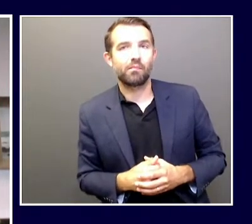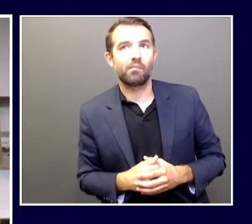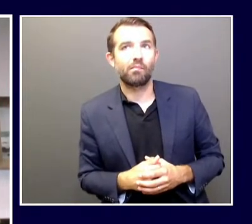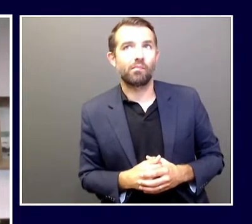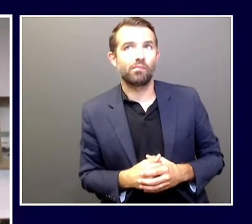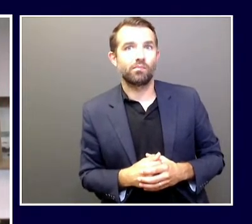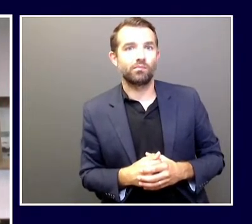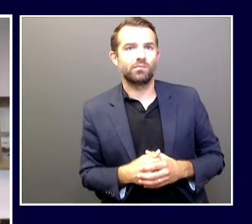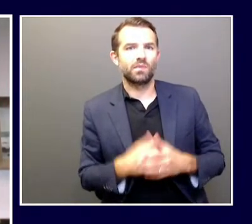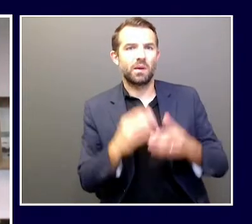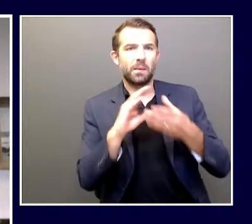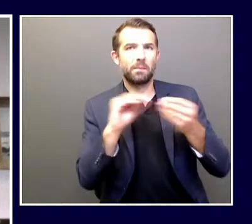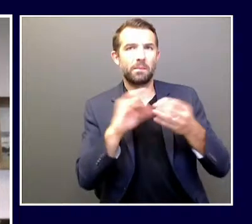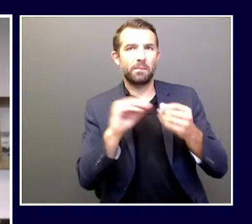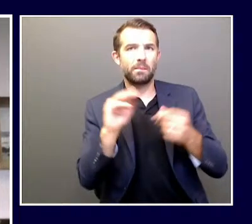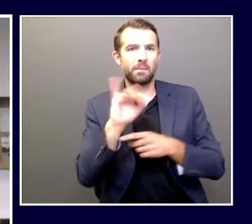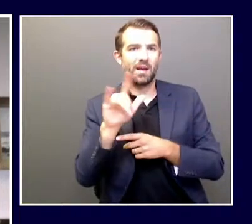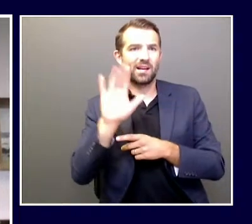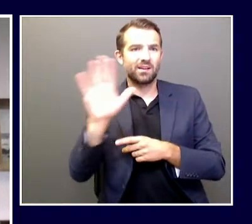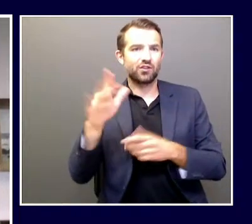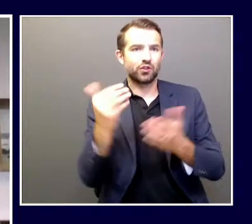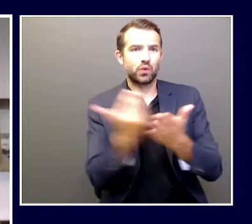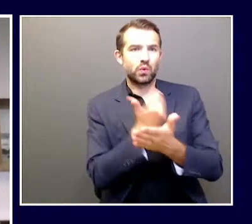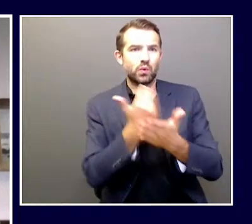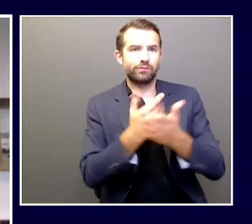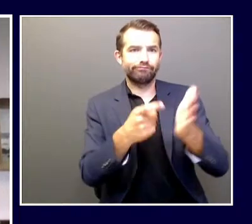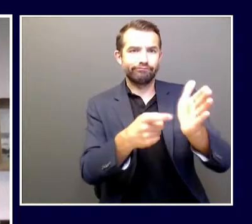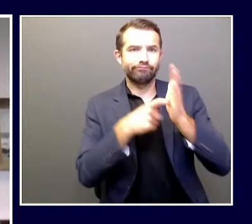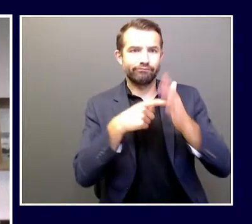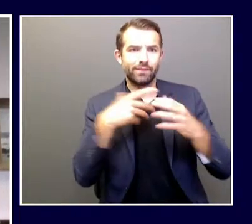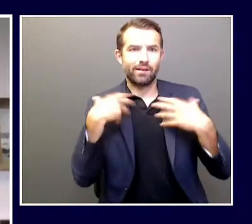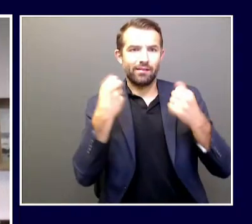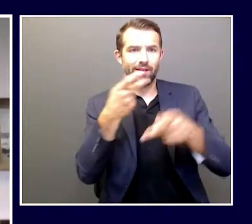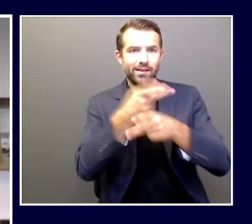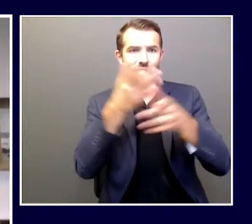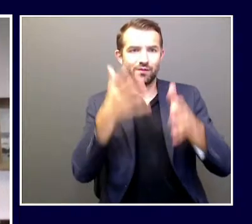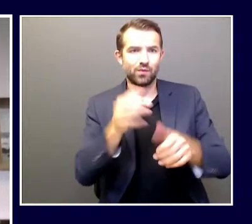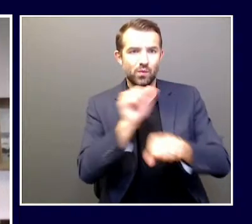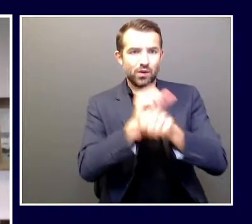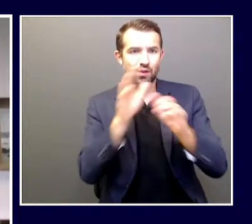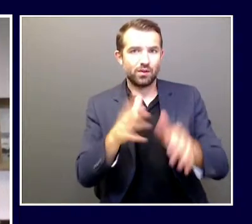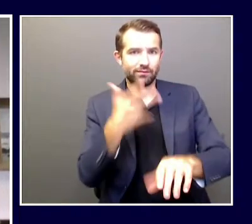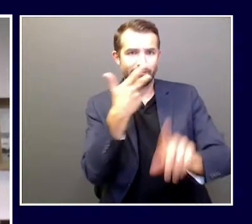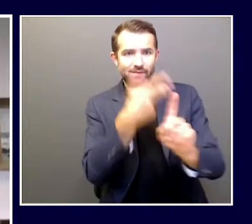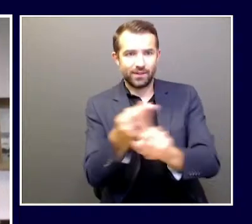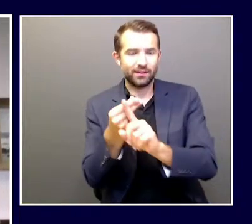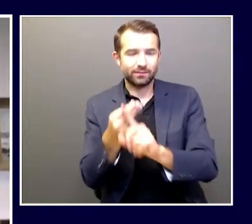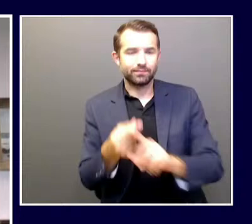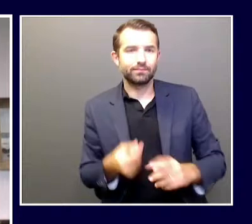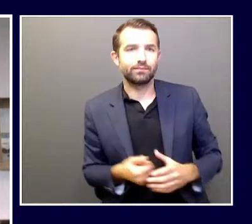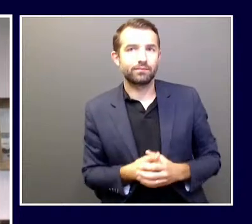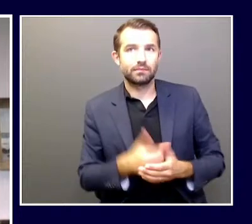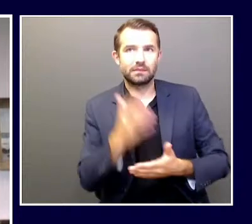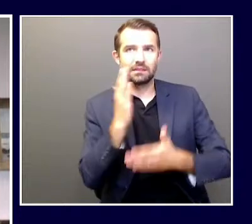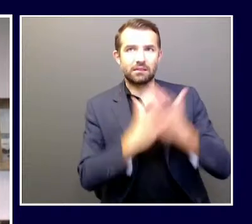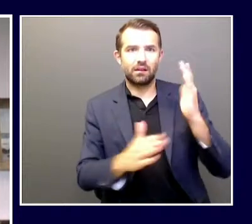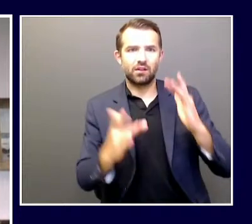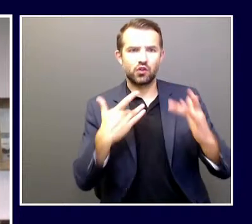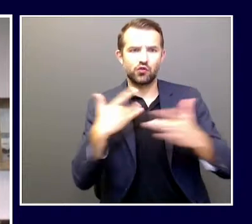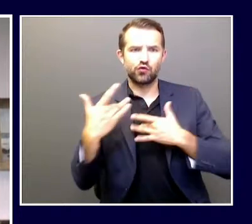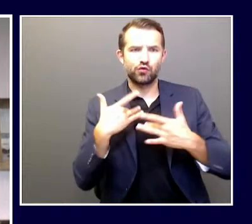sure you're aware there are some groups who have concerns about the mandate, like EMS providers, who some say